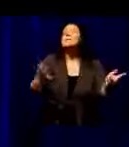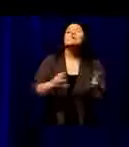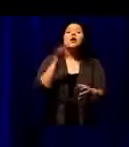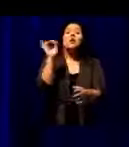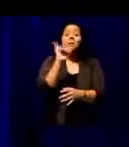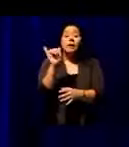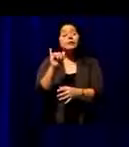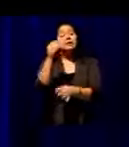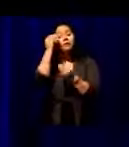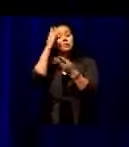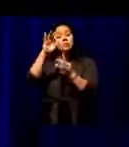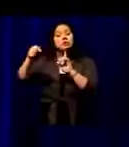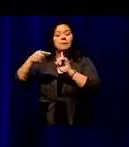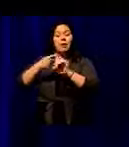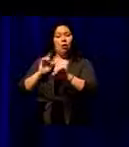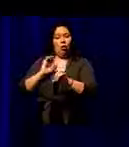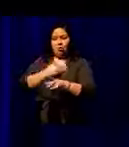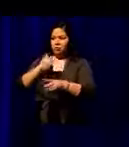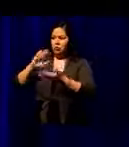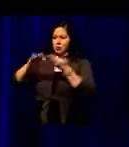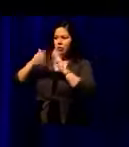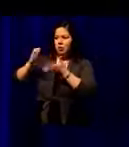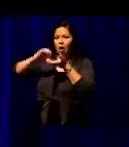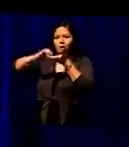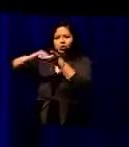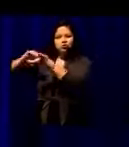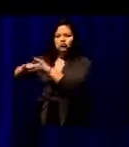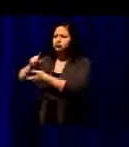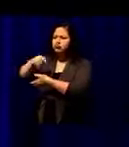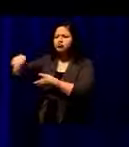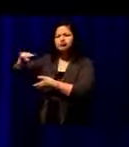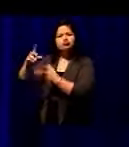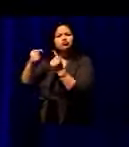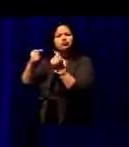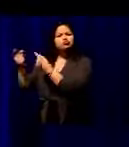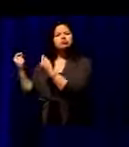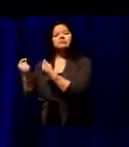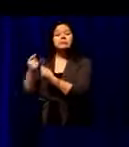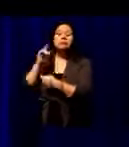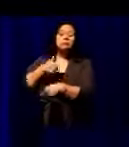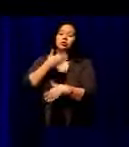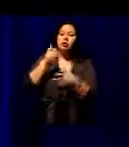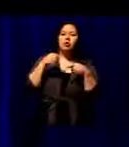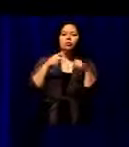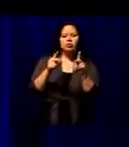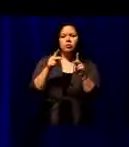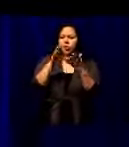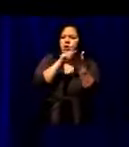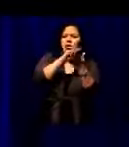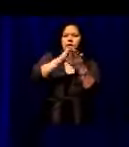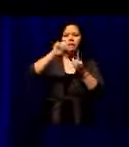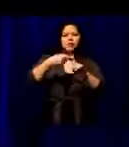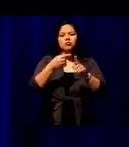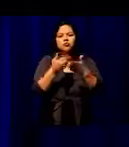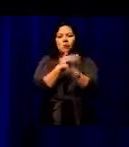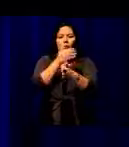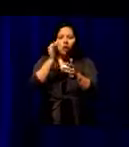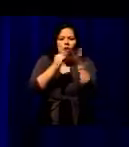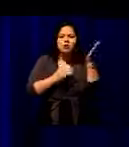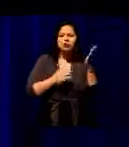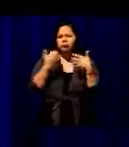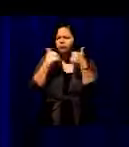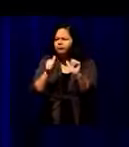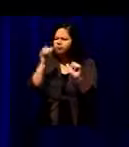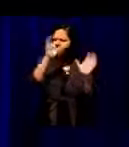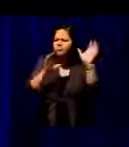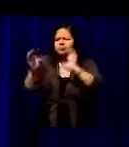as information about our community partners. This is a way to discover new artists and to really go in depth and find